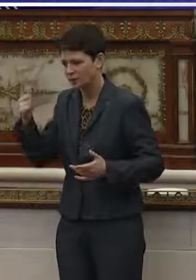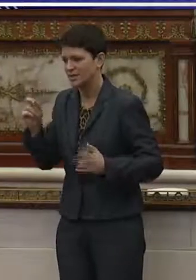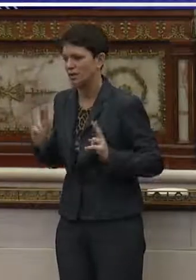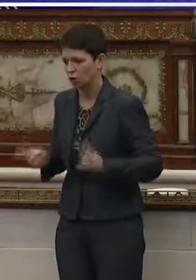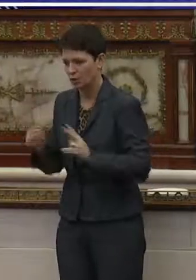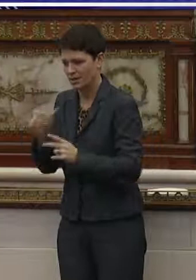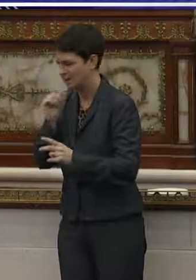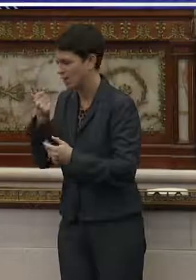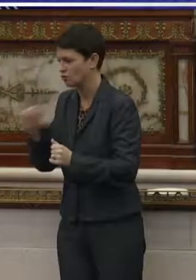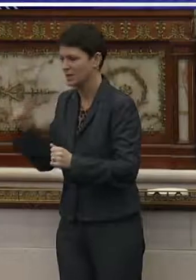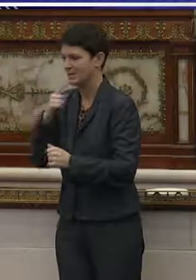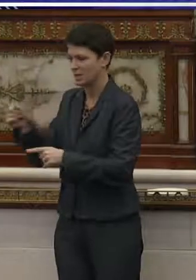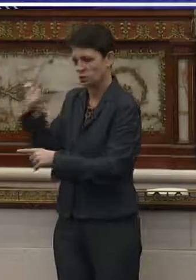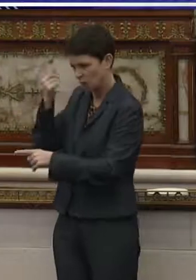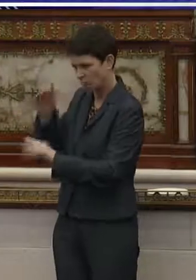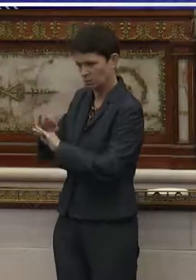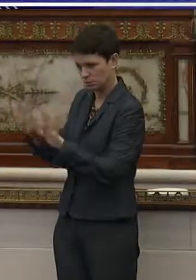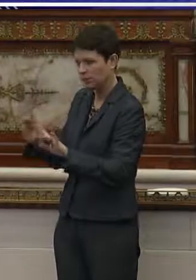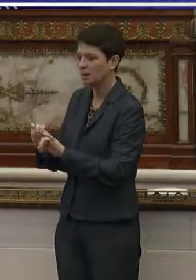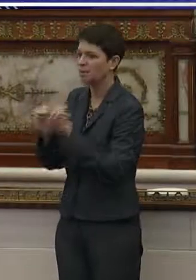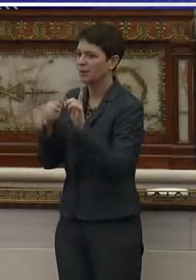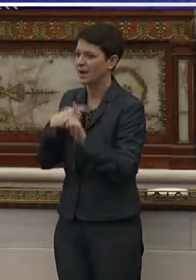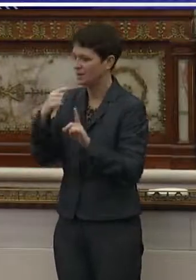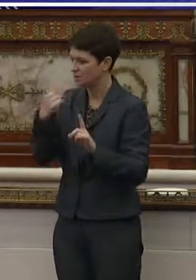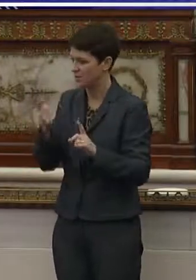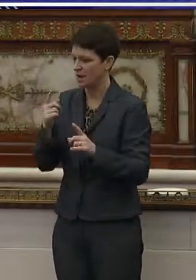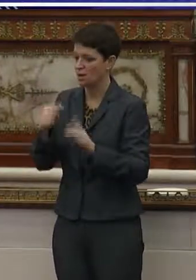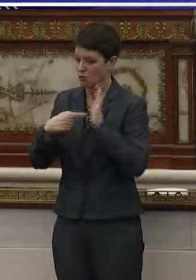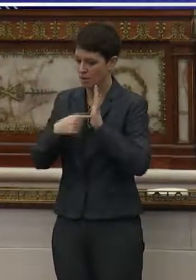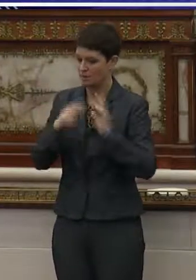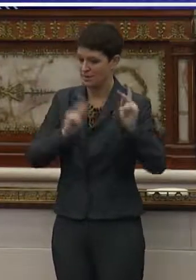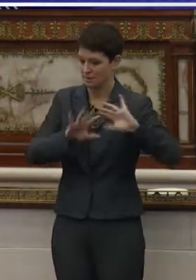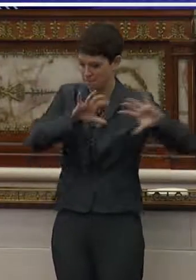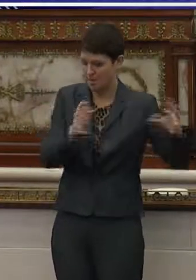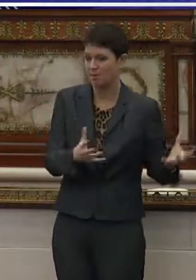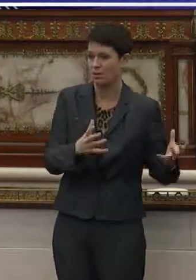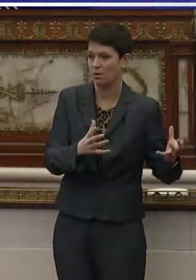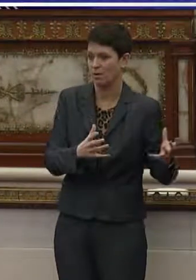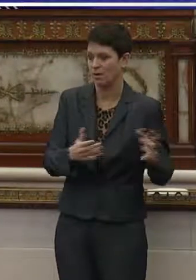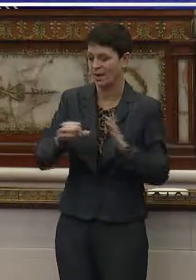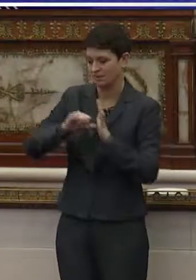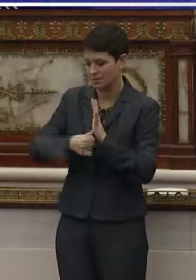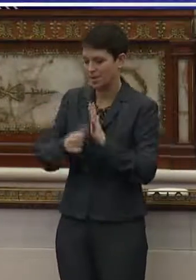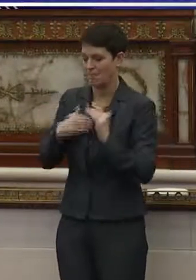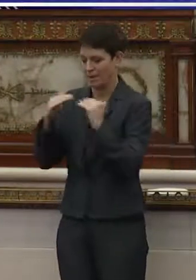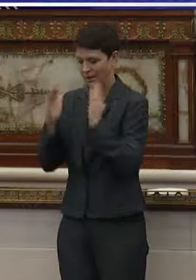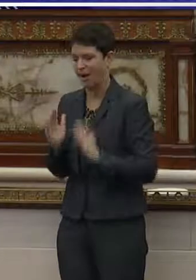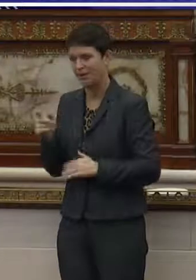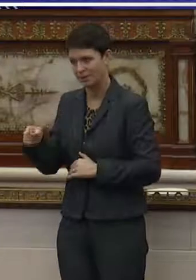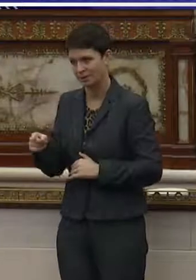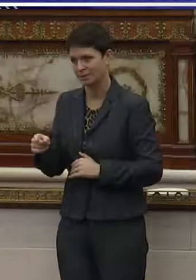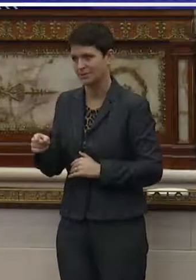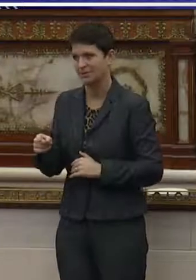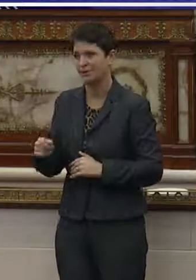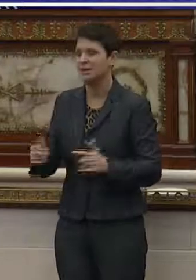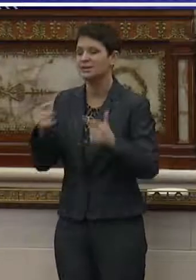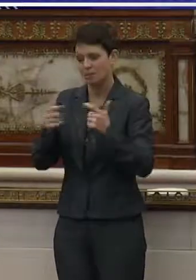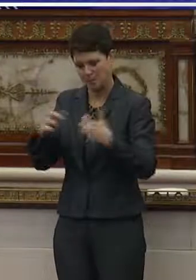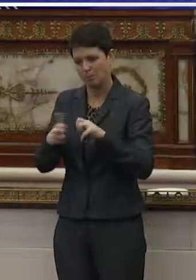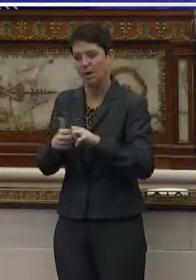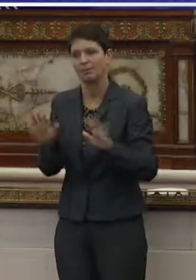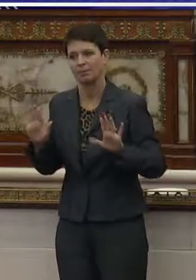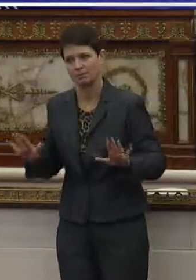I'm not trying to say you don't. I just have to say that on behalf of the constituents and echo the sentiments of my colleagues there because it's a huge